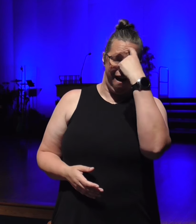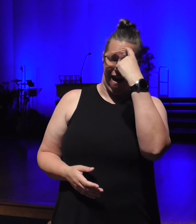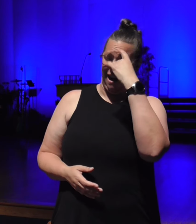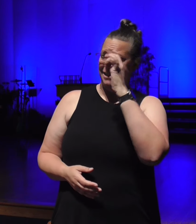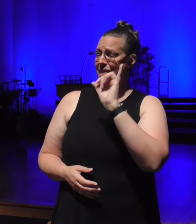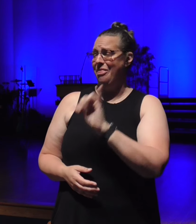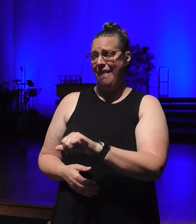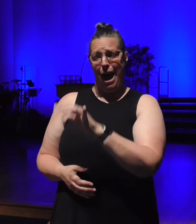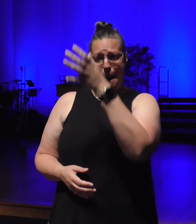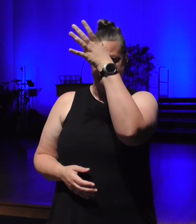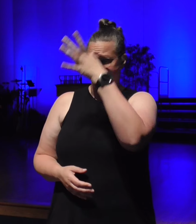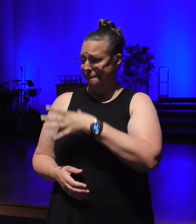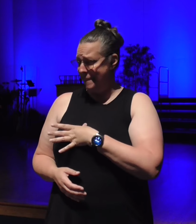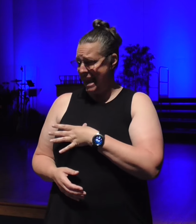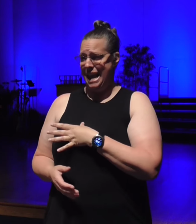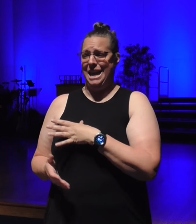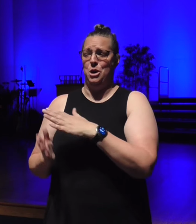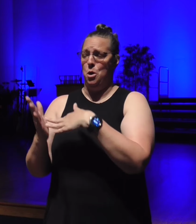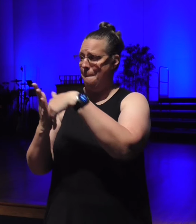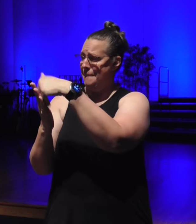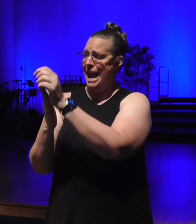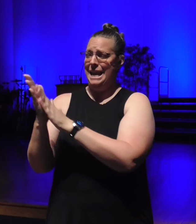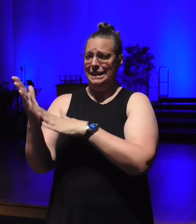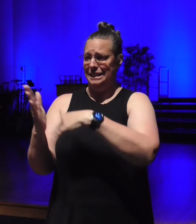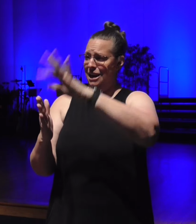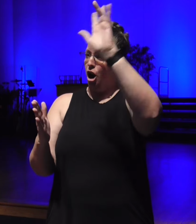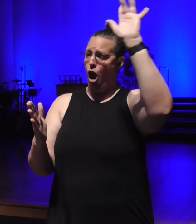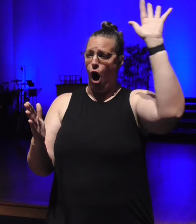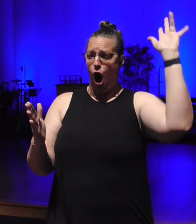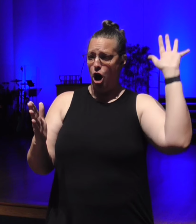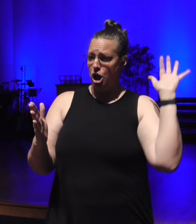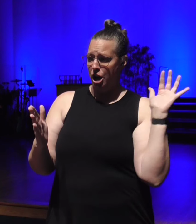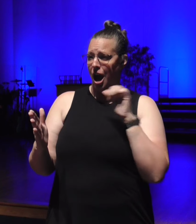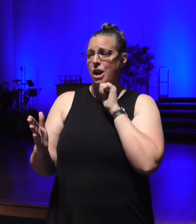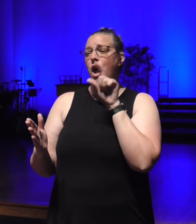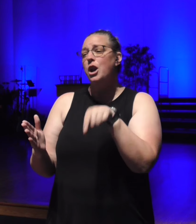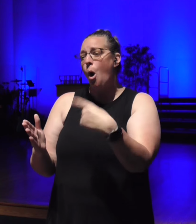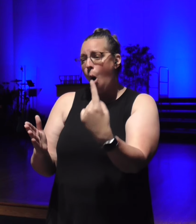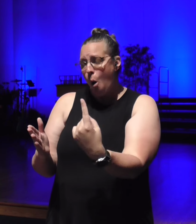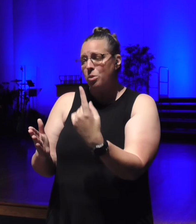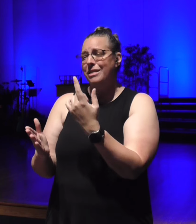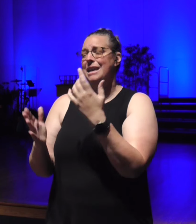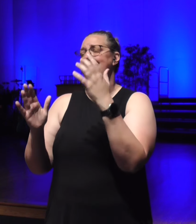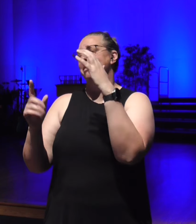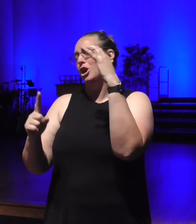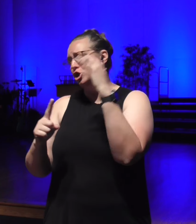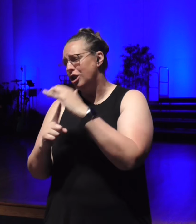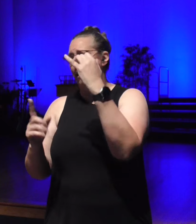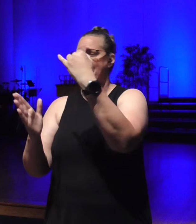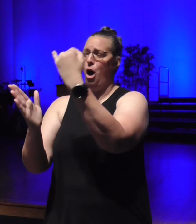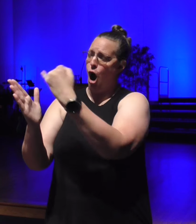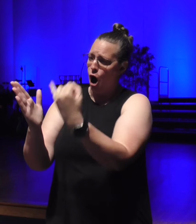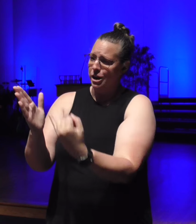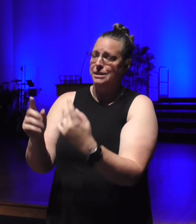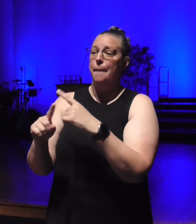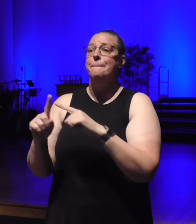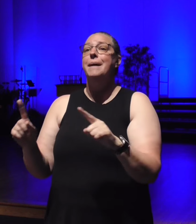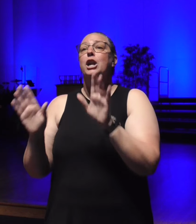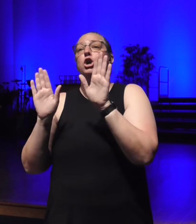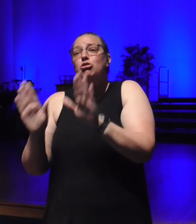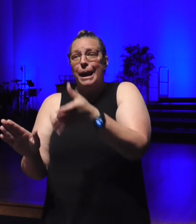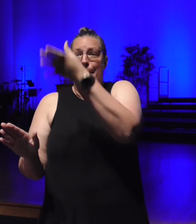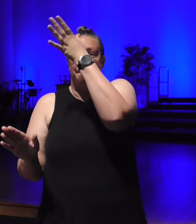strange wild man who roamed the fields of Provence was not only the world's greatest artist, but he was one of the greatest men who